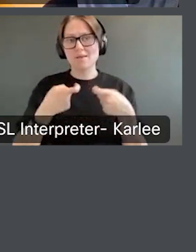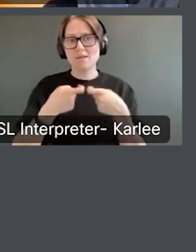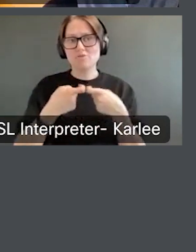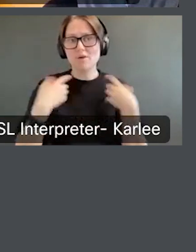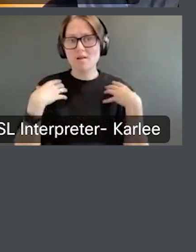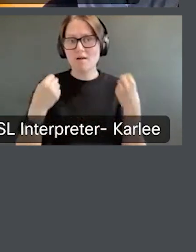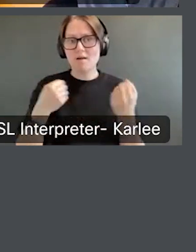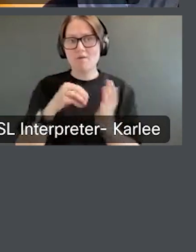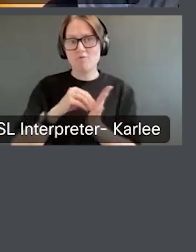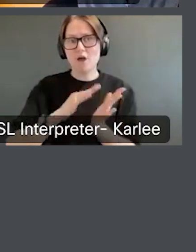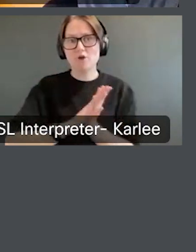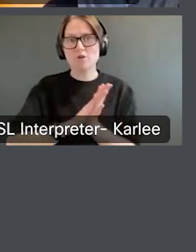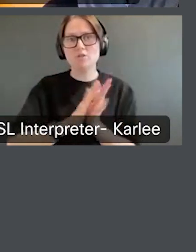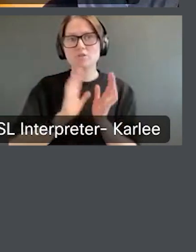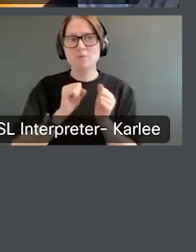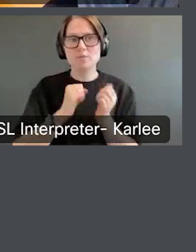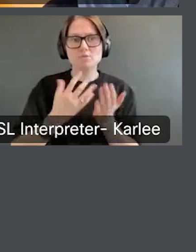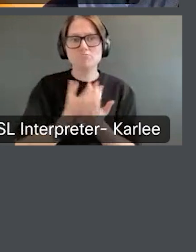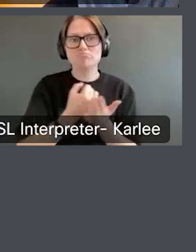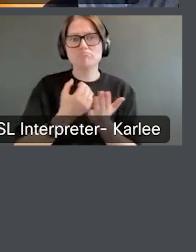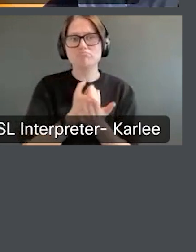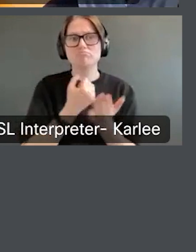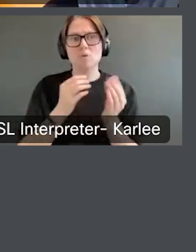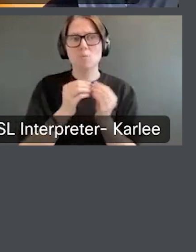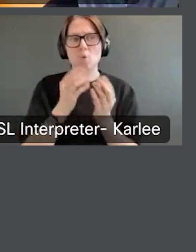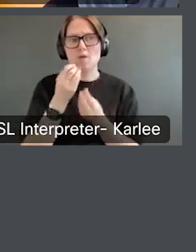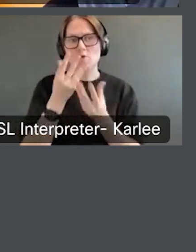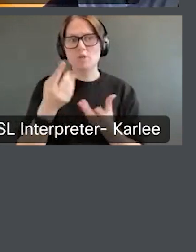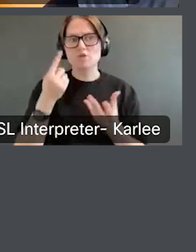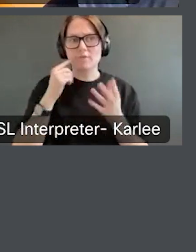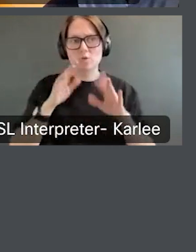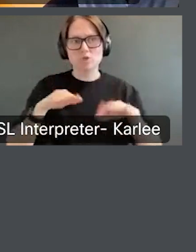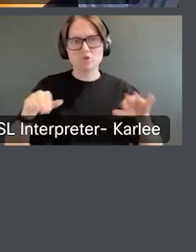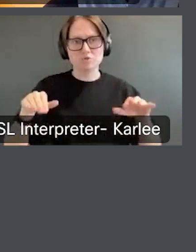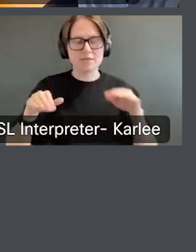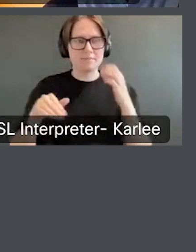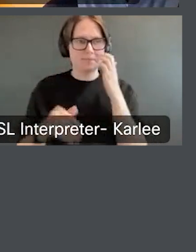gain additional information for children.